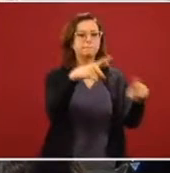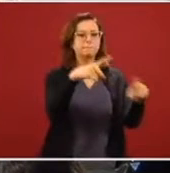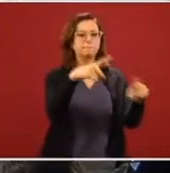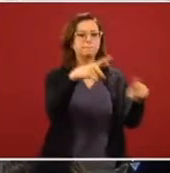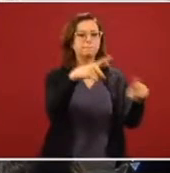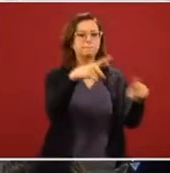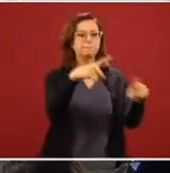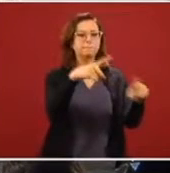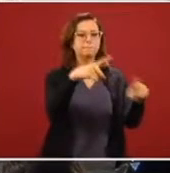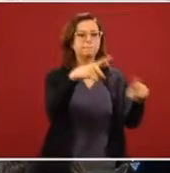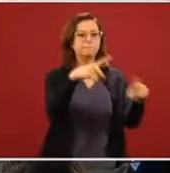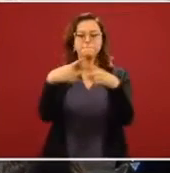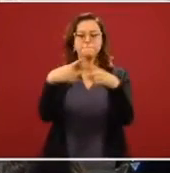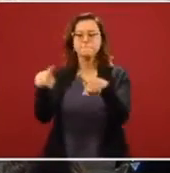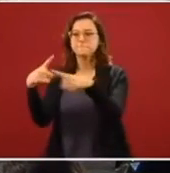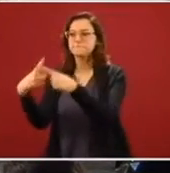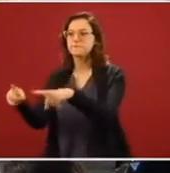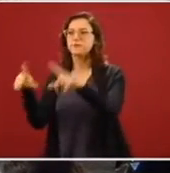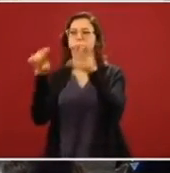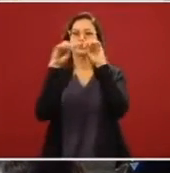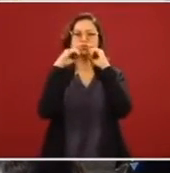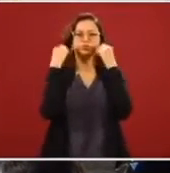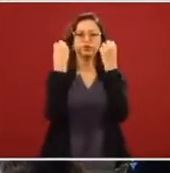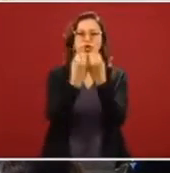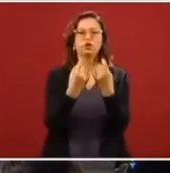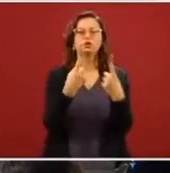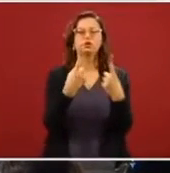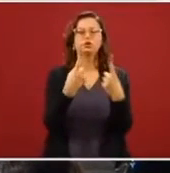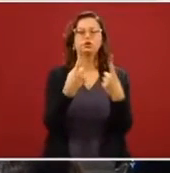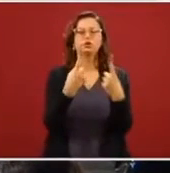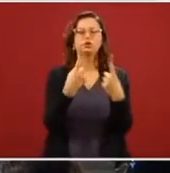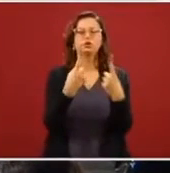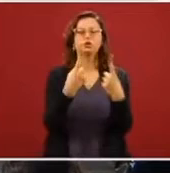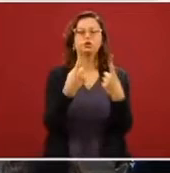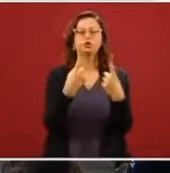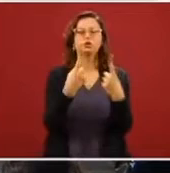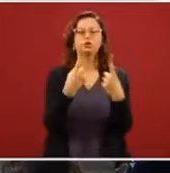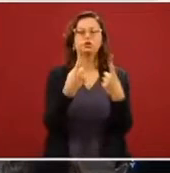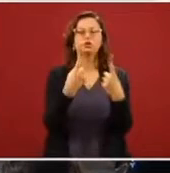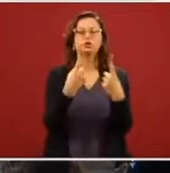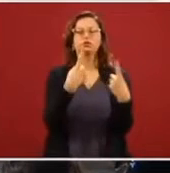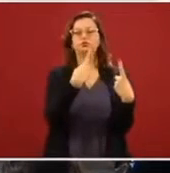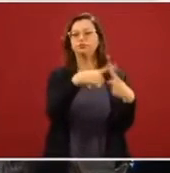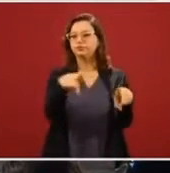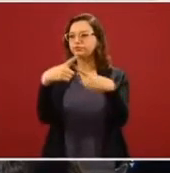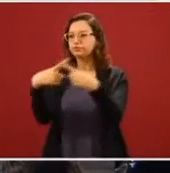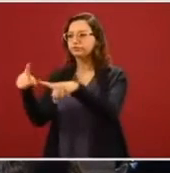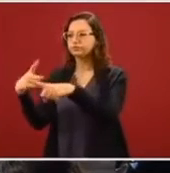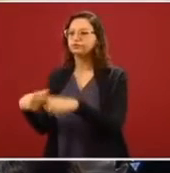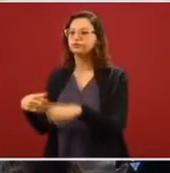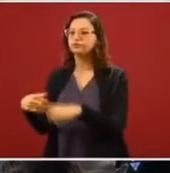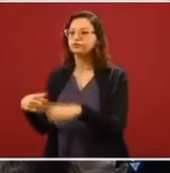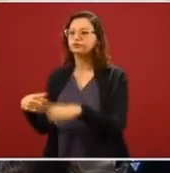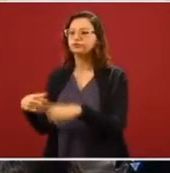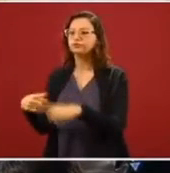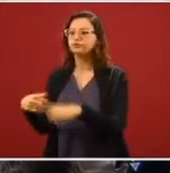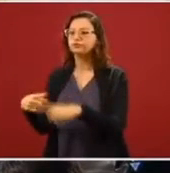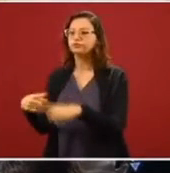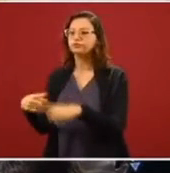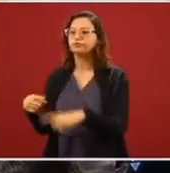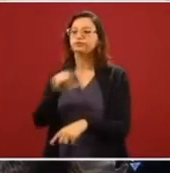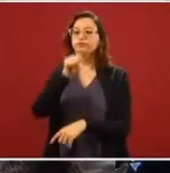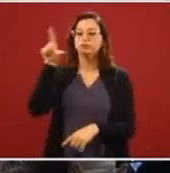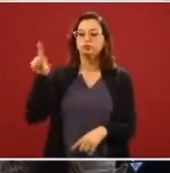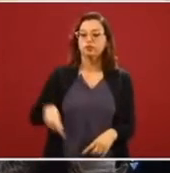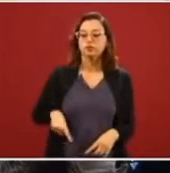diverse organizations del sector público, of the public sector, de los gobiernos, of the